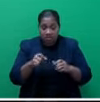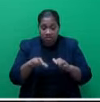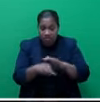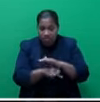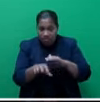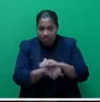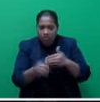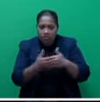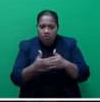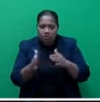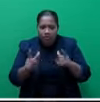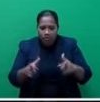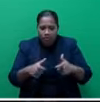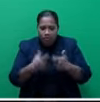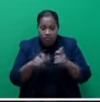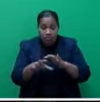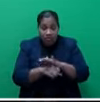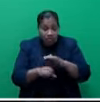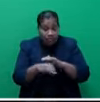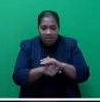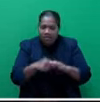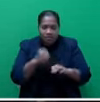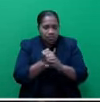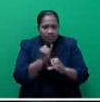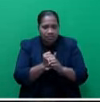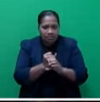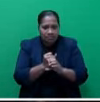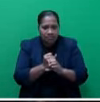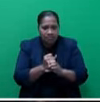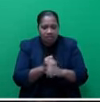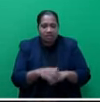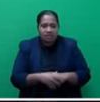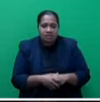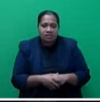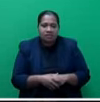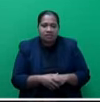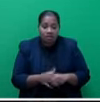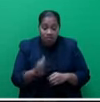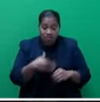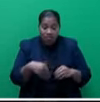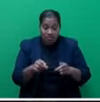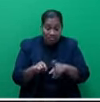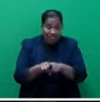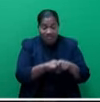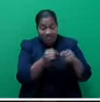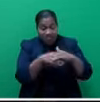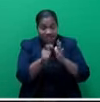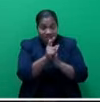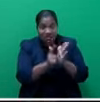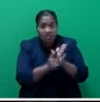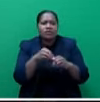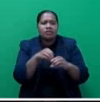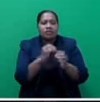is a criminal offense. Judges, magistrates are by definition learned in the law, including criminal